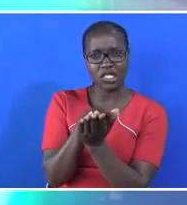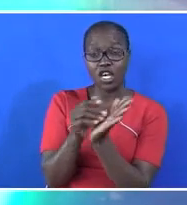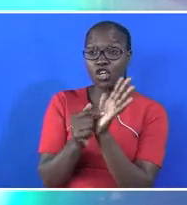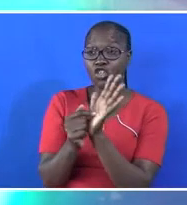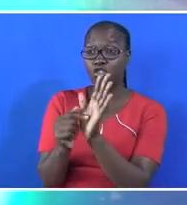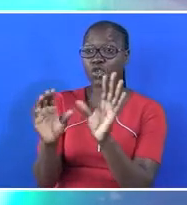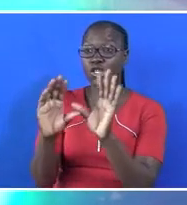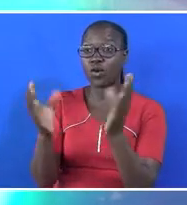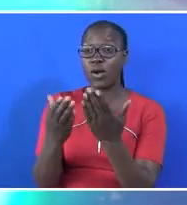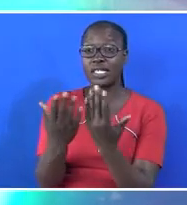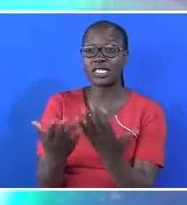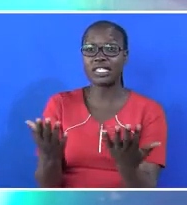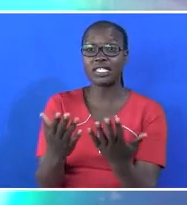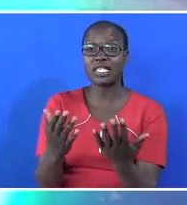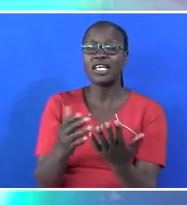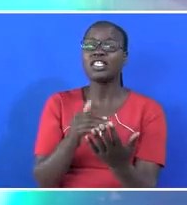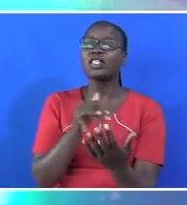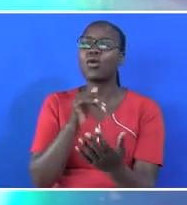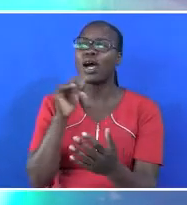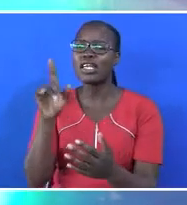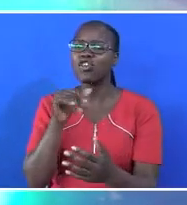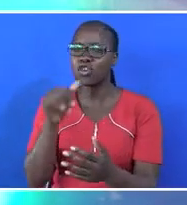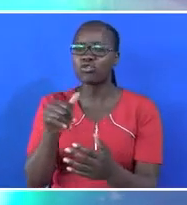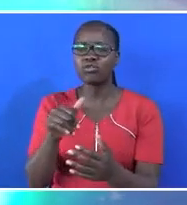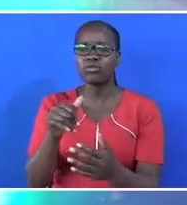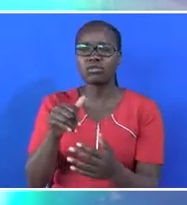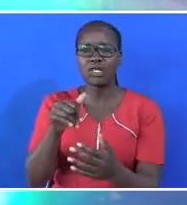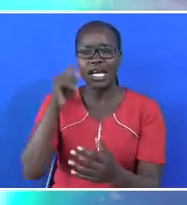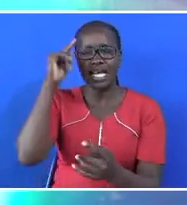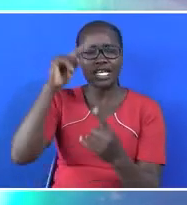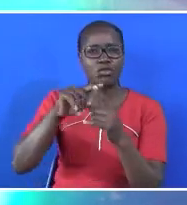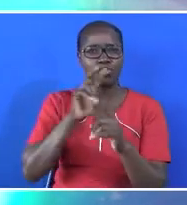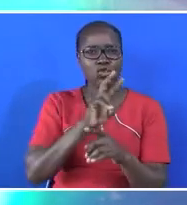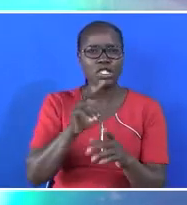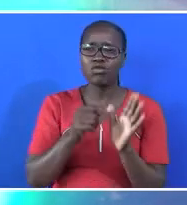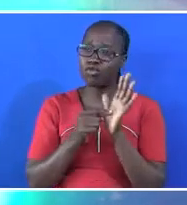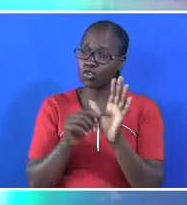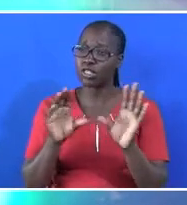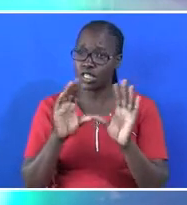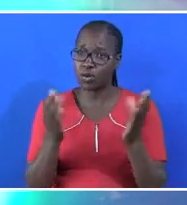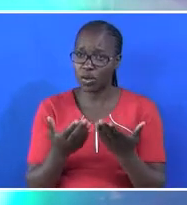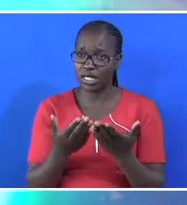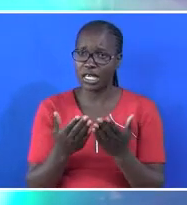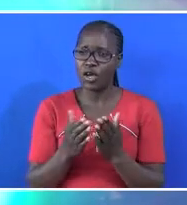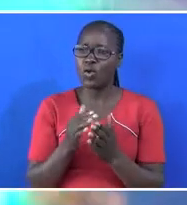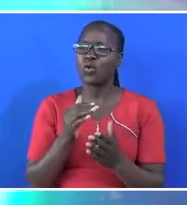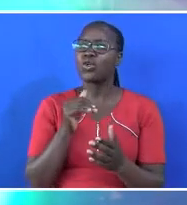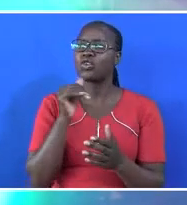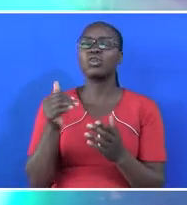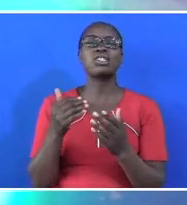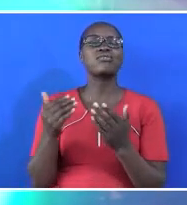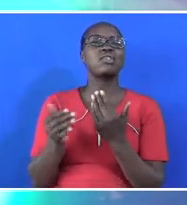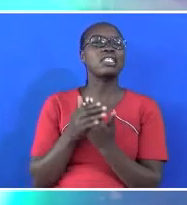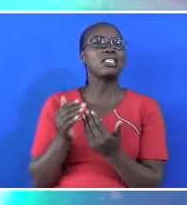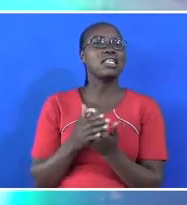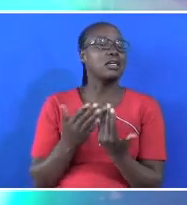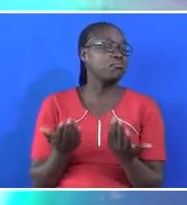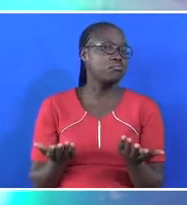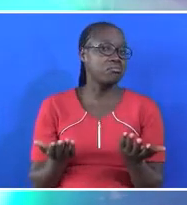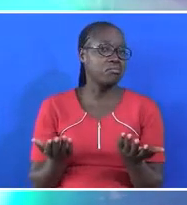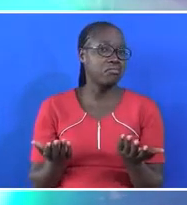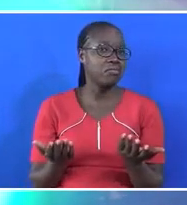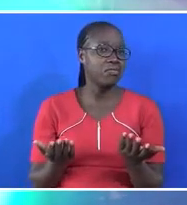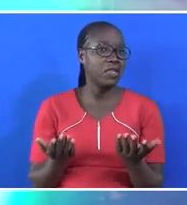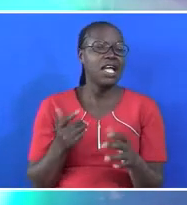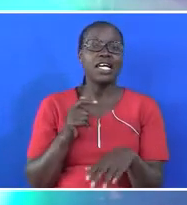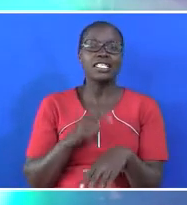shown the world things they ought not to see. But we've shown the world without care. And